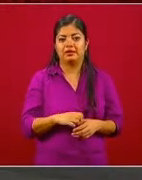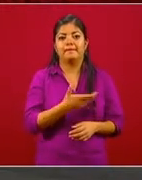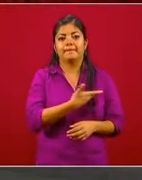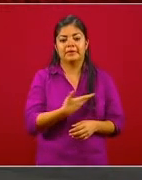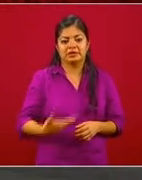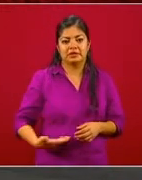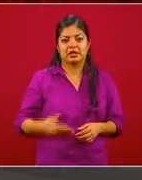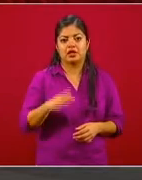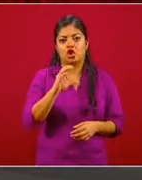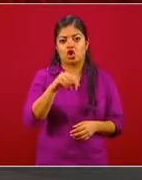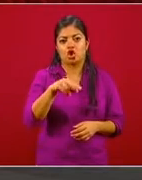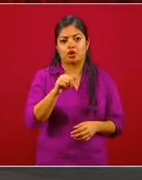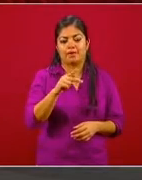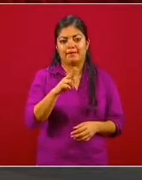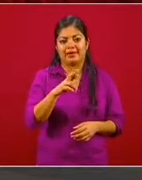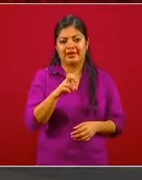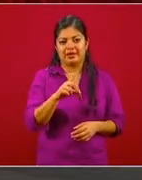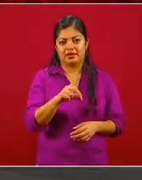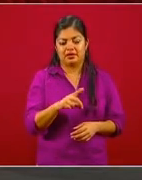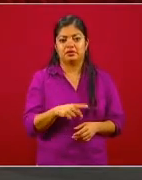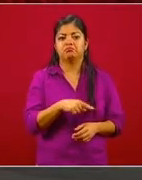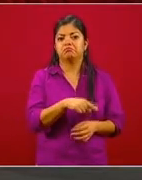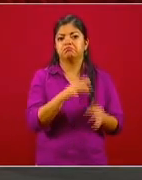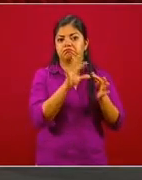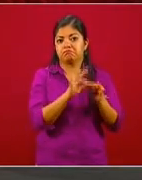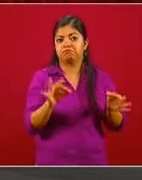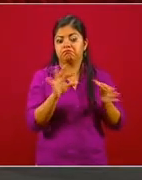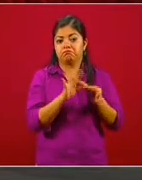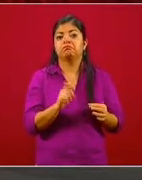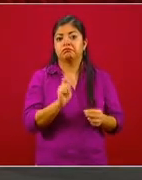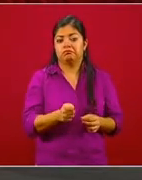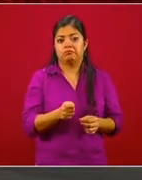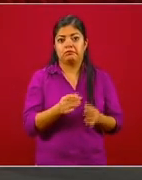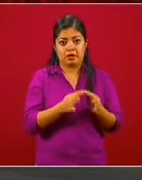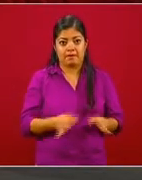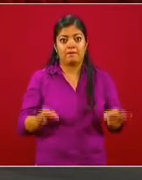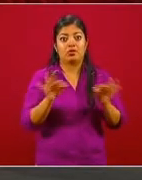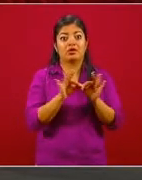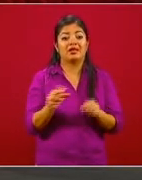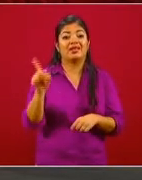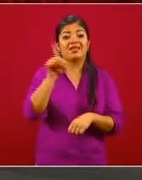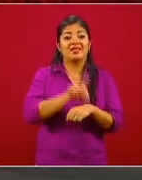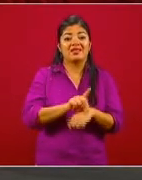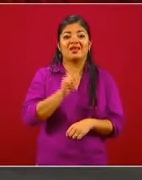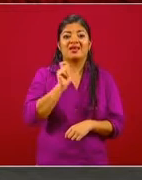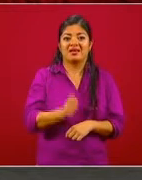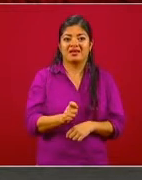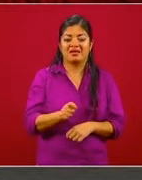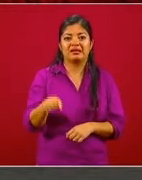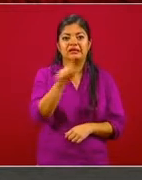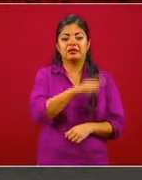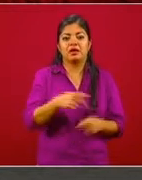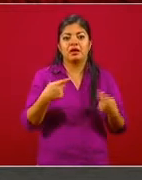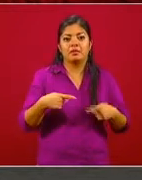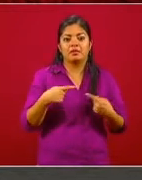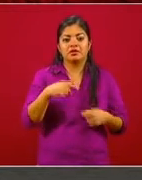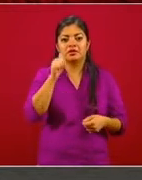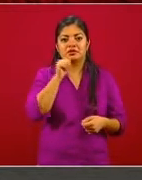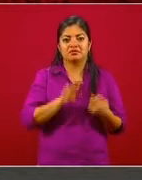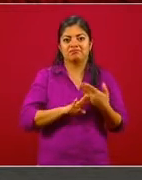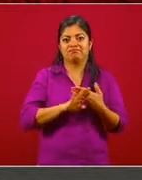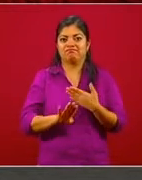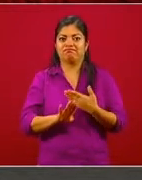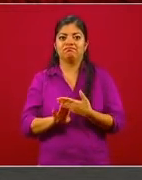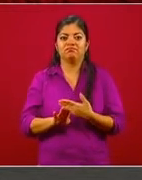very much, Ms. Massis, the president of CONAPRED. We appreciate you talking to us about this